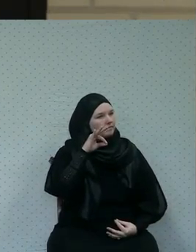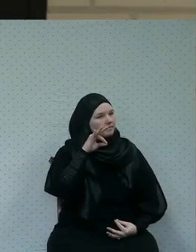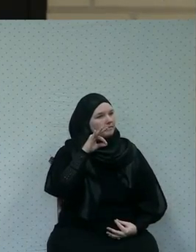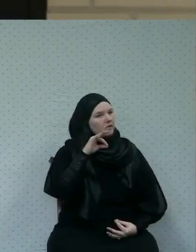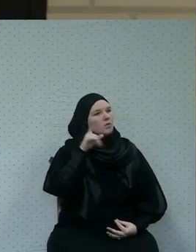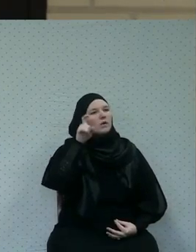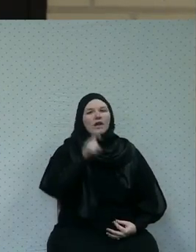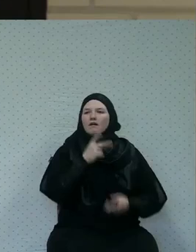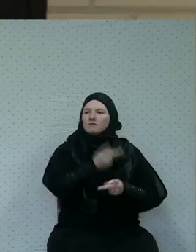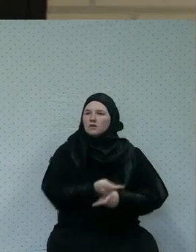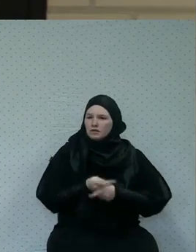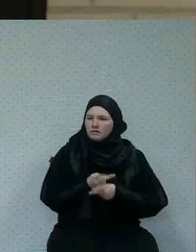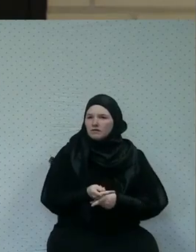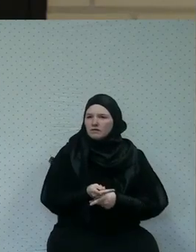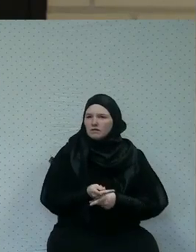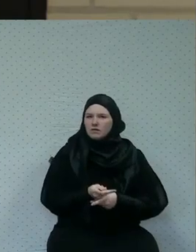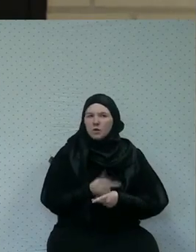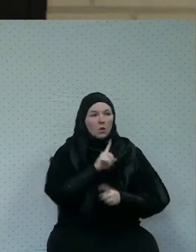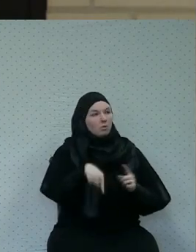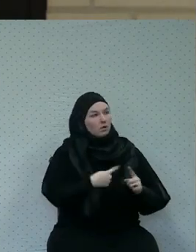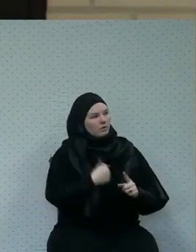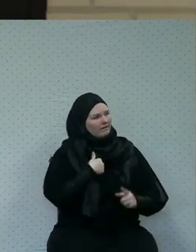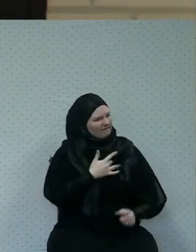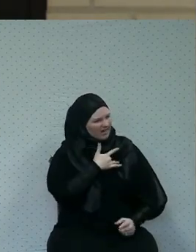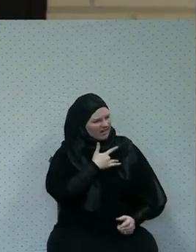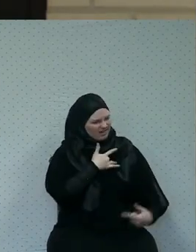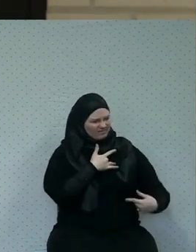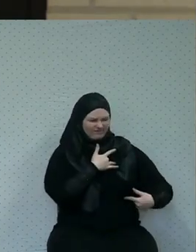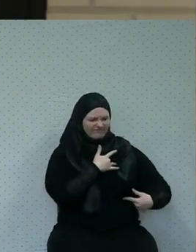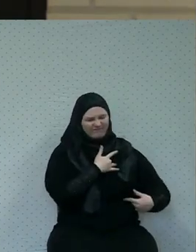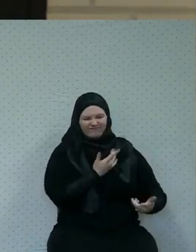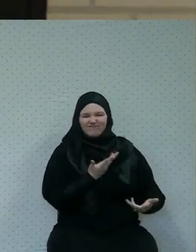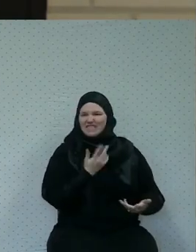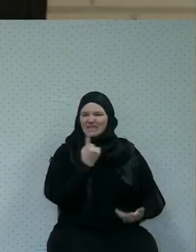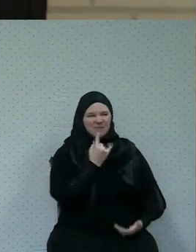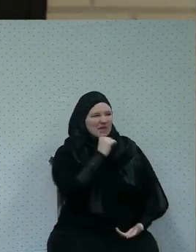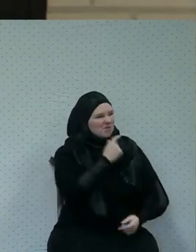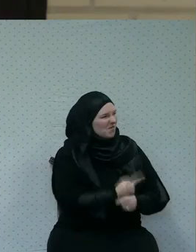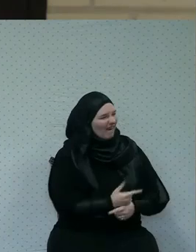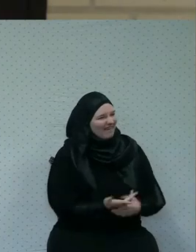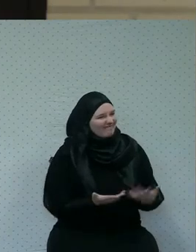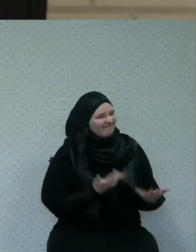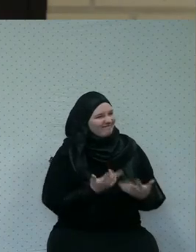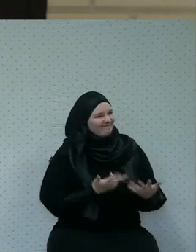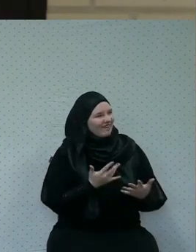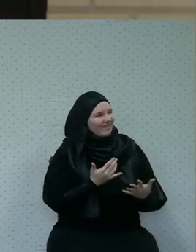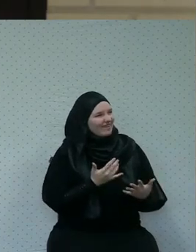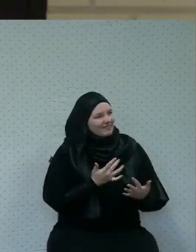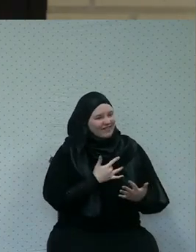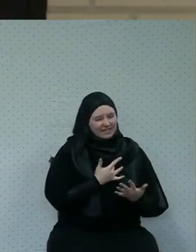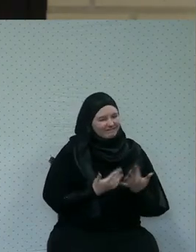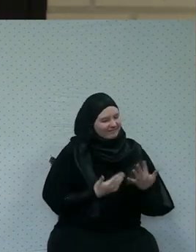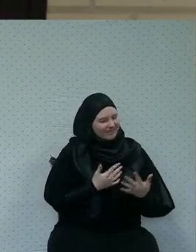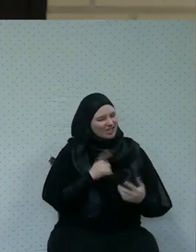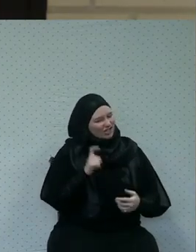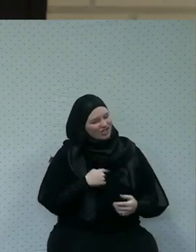So we have to be careful that when we feel inside us that something is wrong, that it is Allah